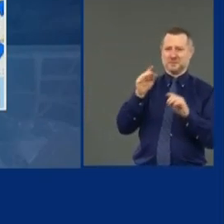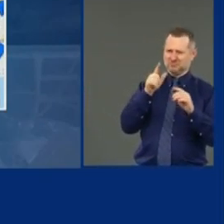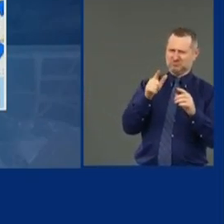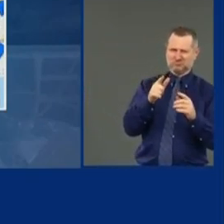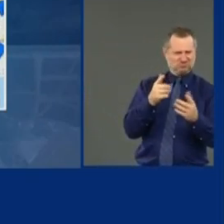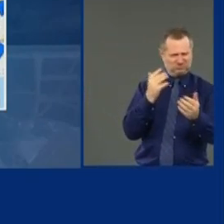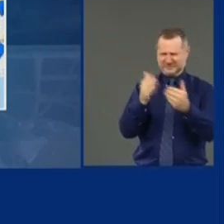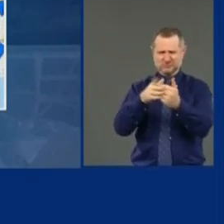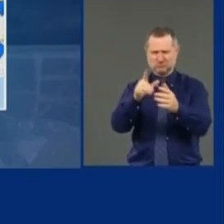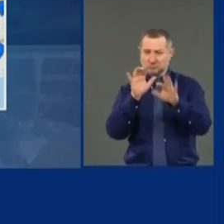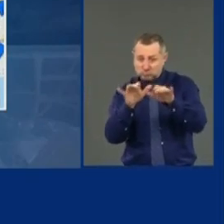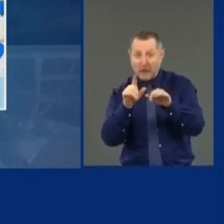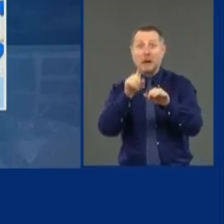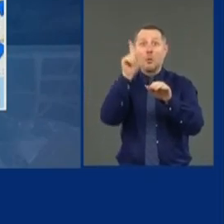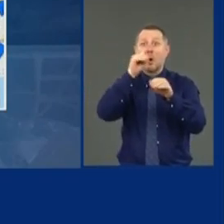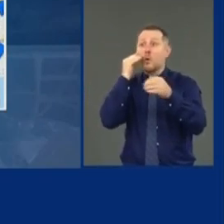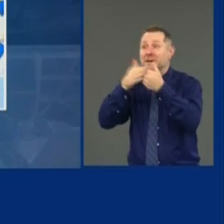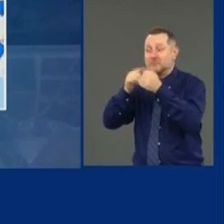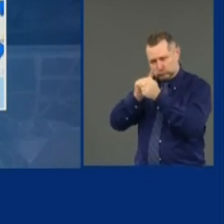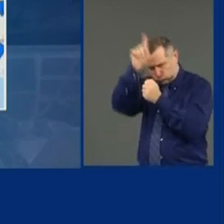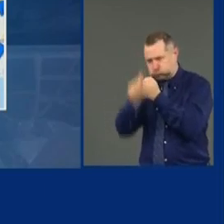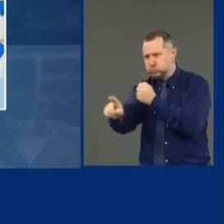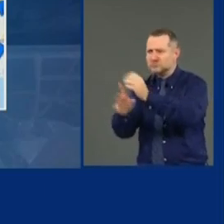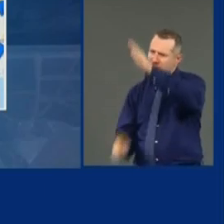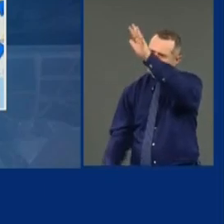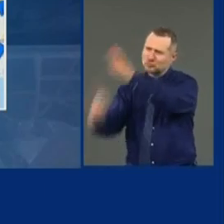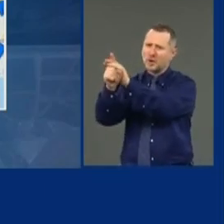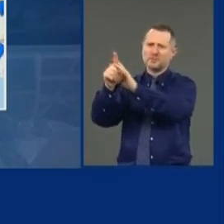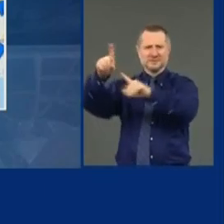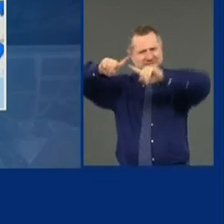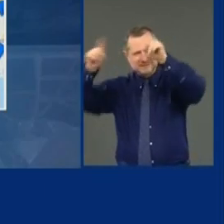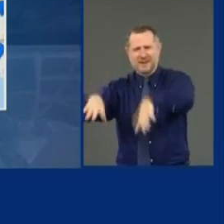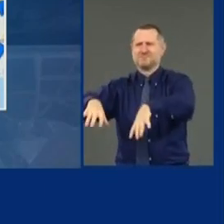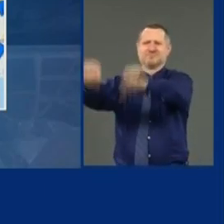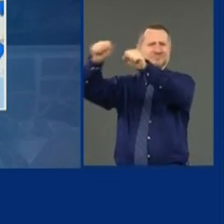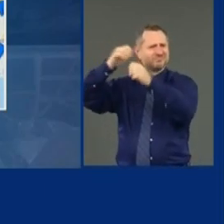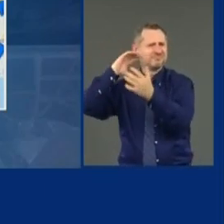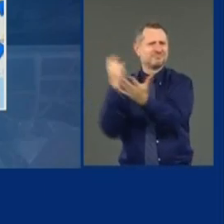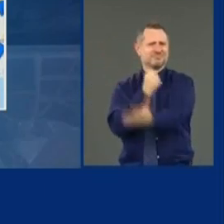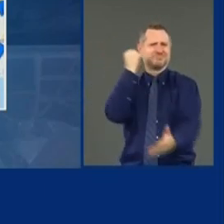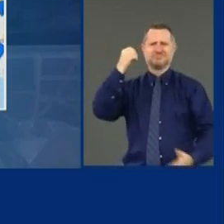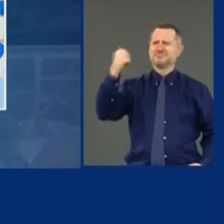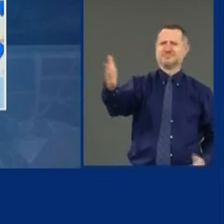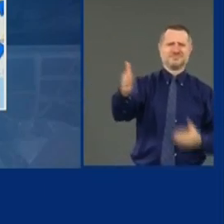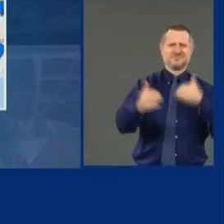exposed to a person who was positive, get tested. It's no cost. It doesn't hurt.